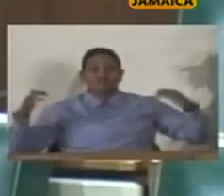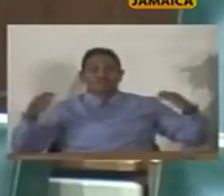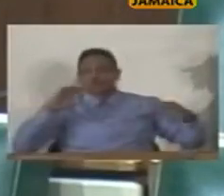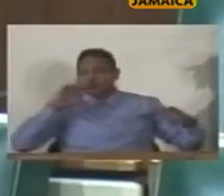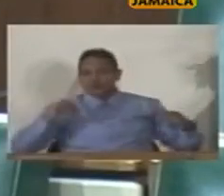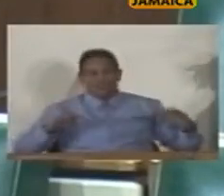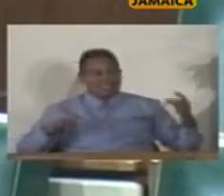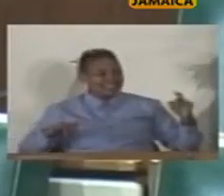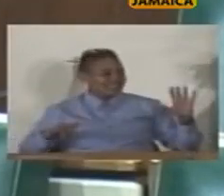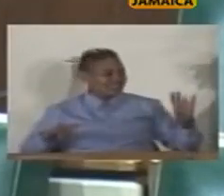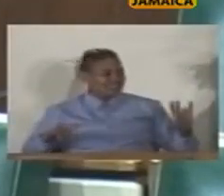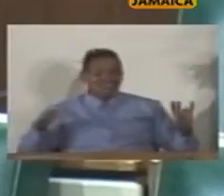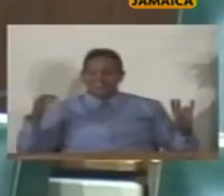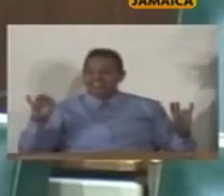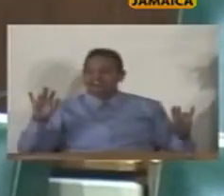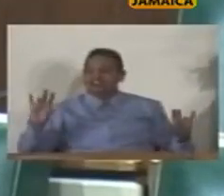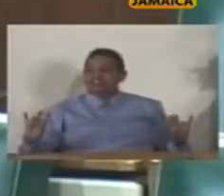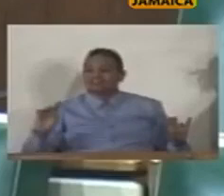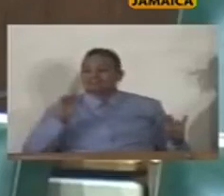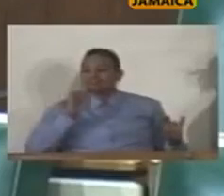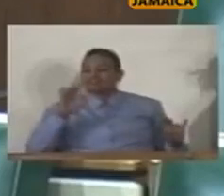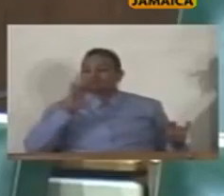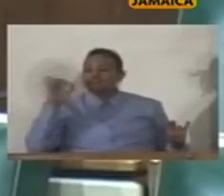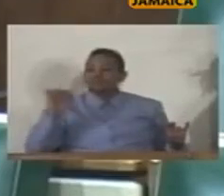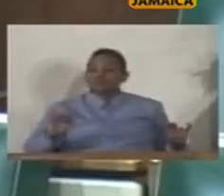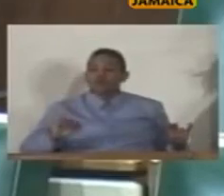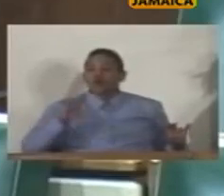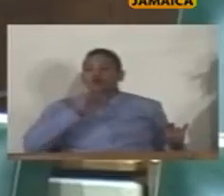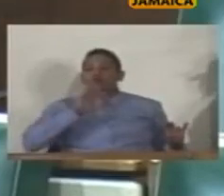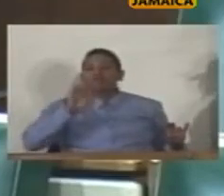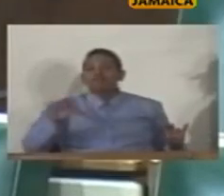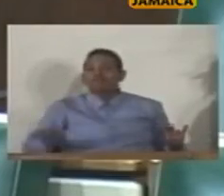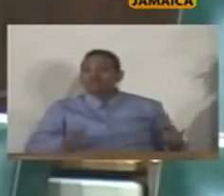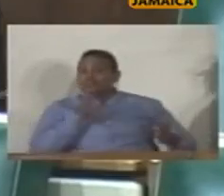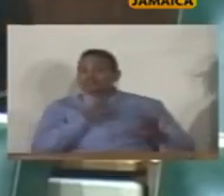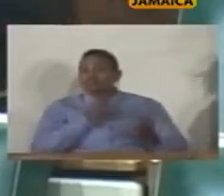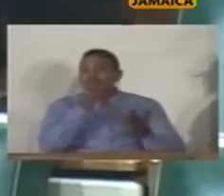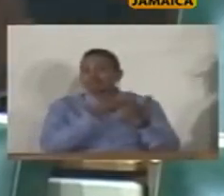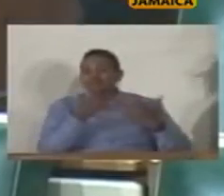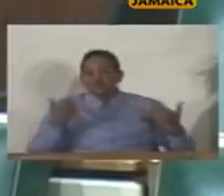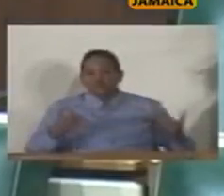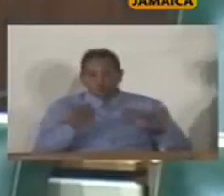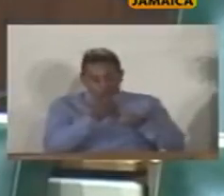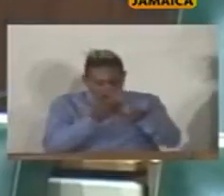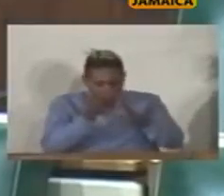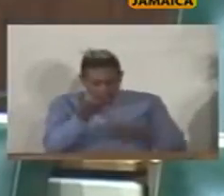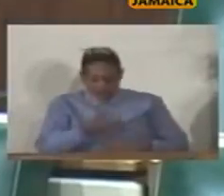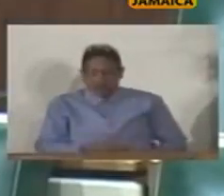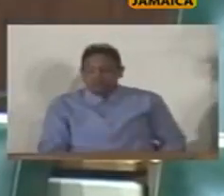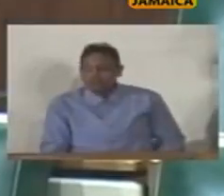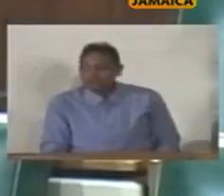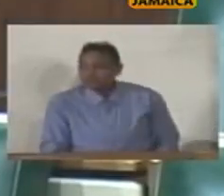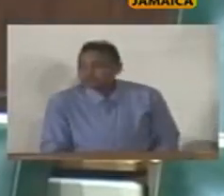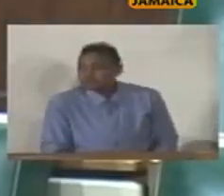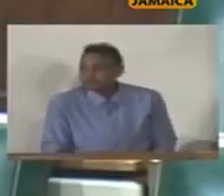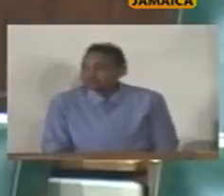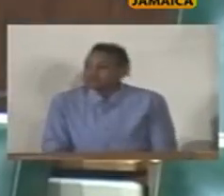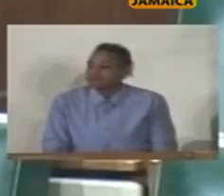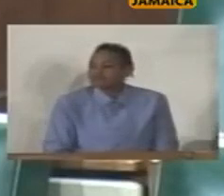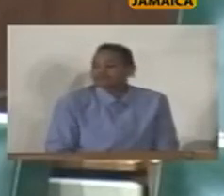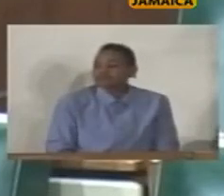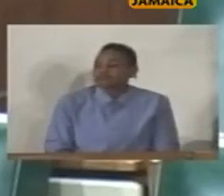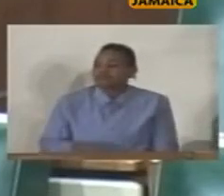respectively. See how old and outdated those acts are. And that adds to